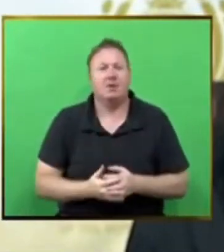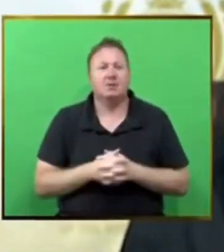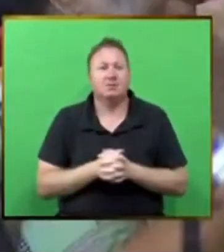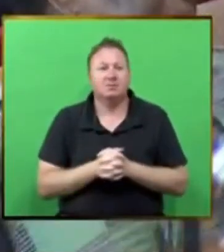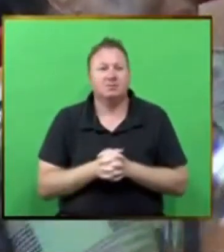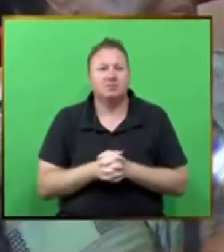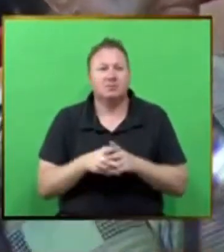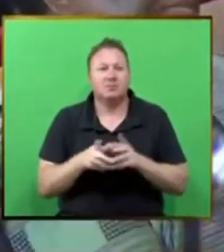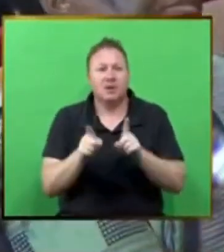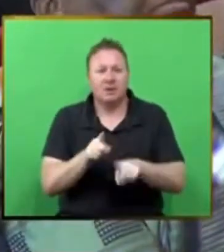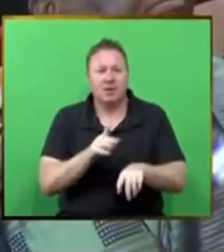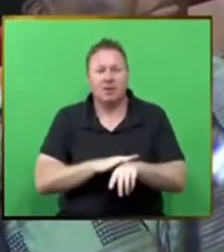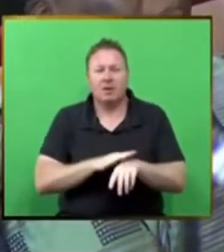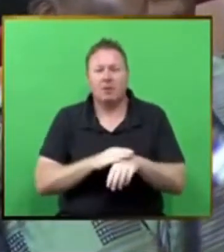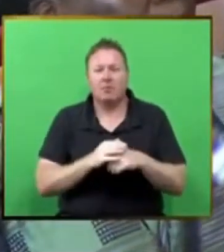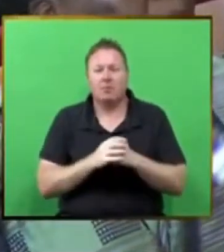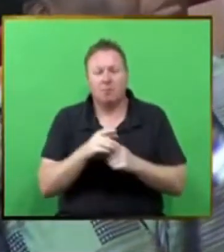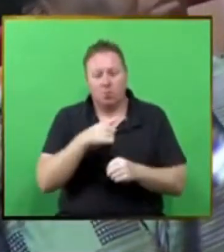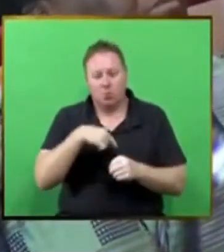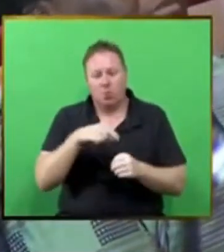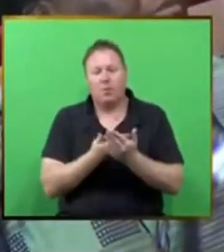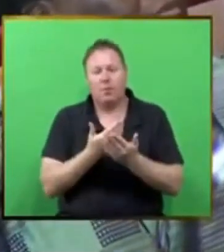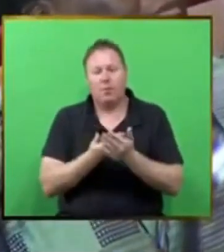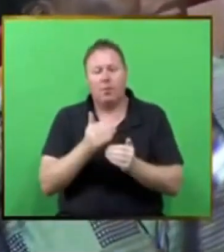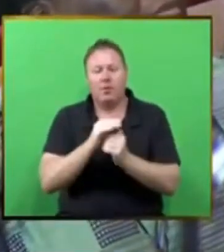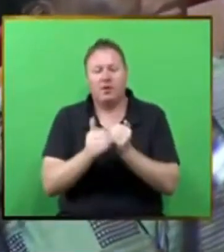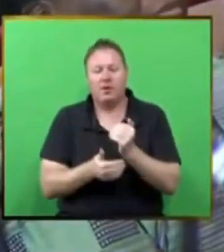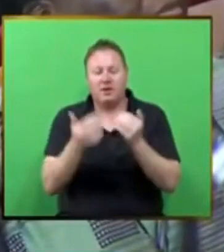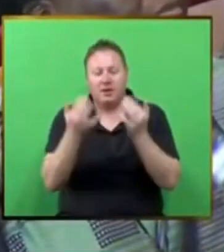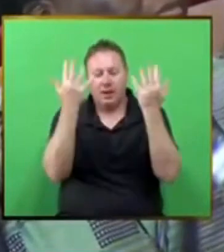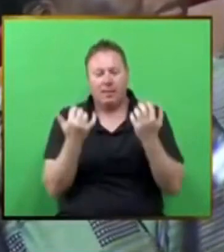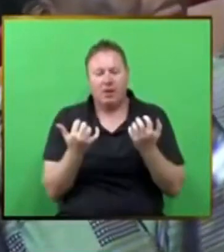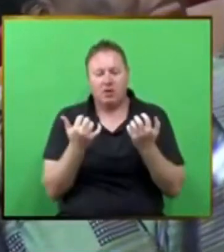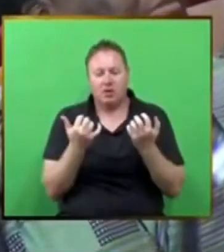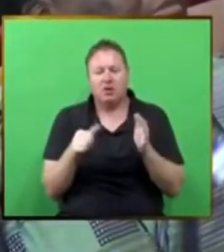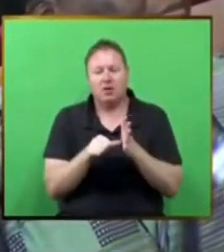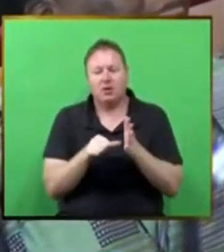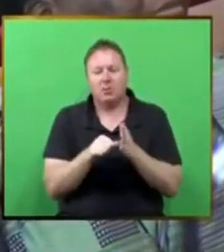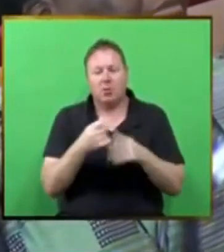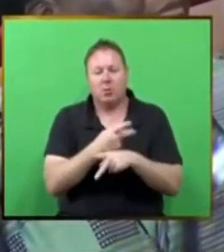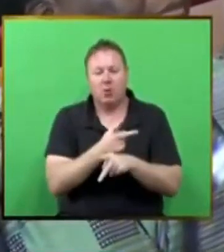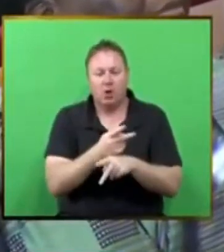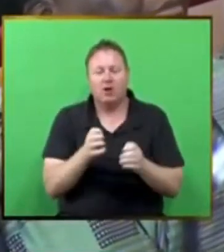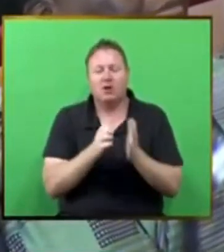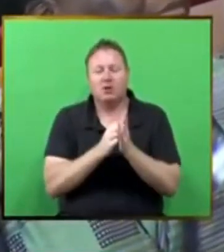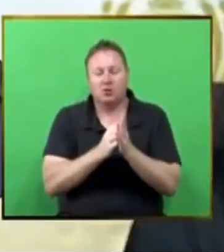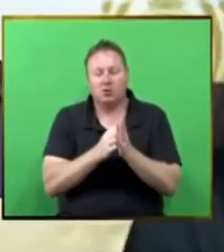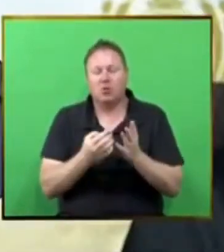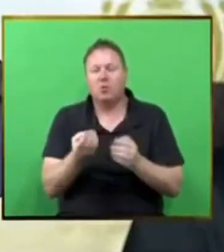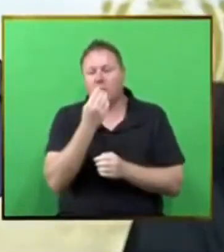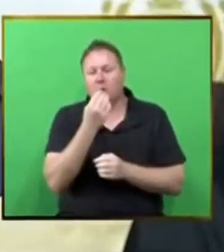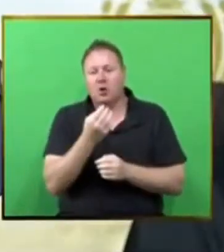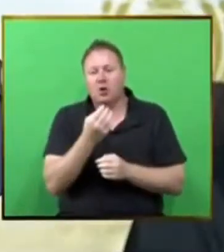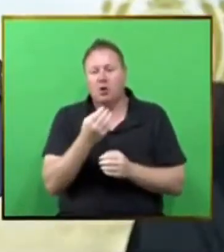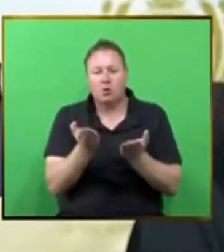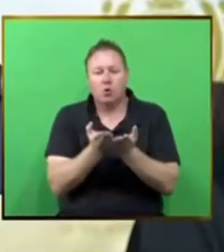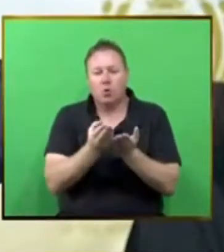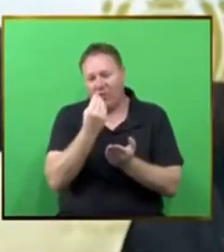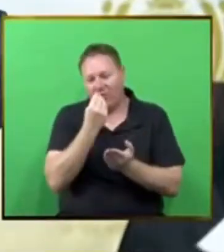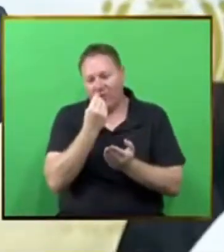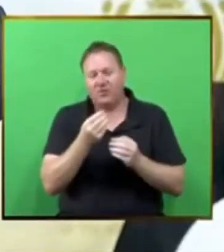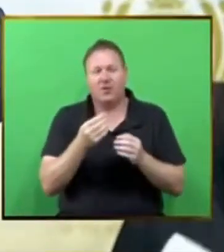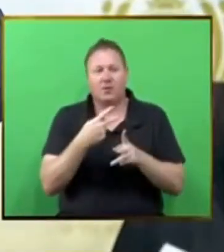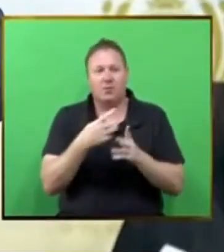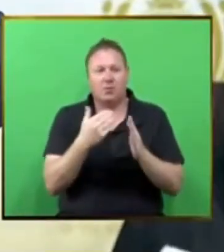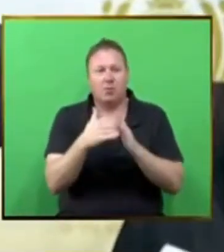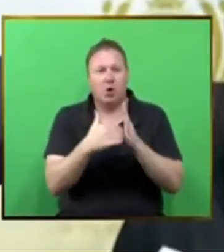At the same time, we're able to protect the budget of critical programs such as school nutrition programs, the program that